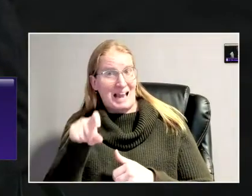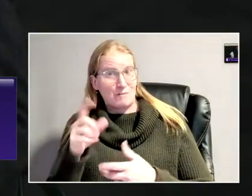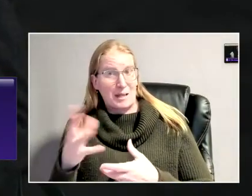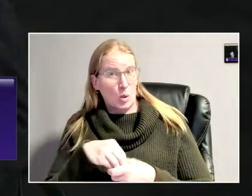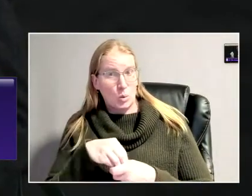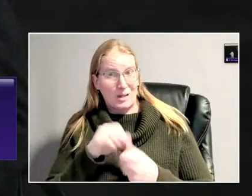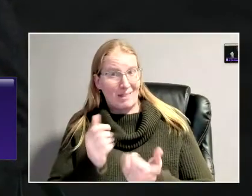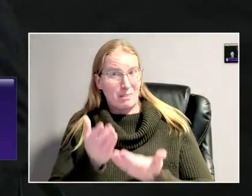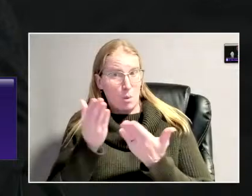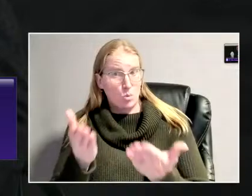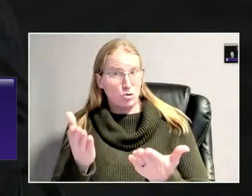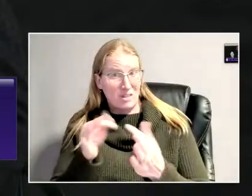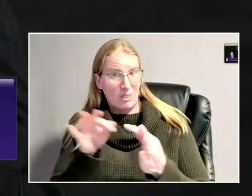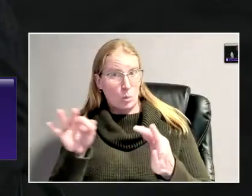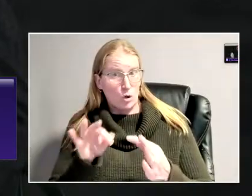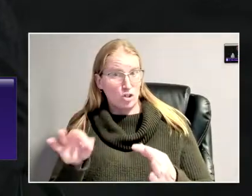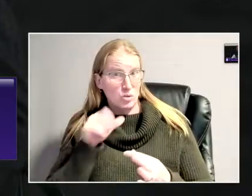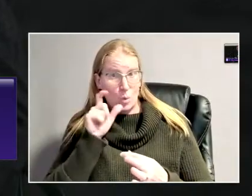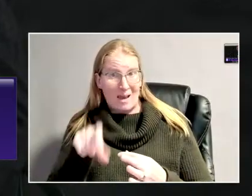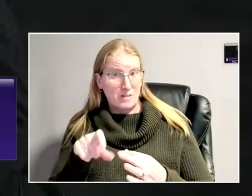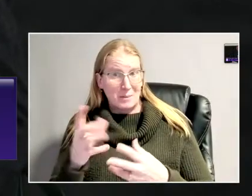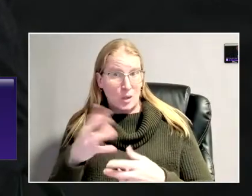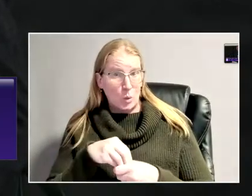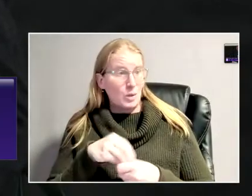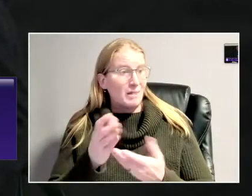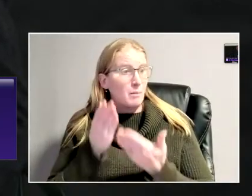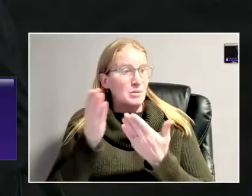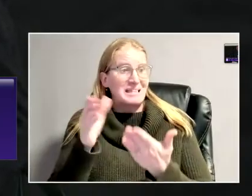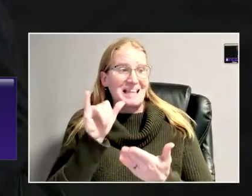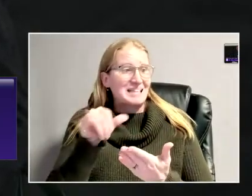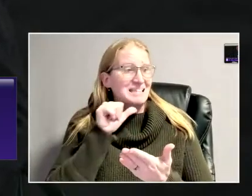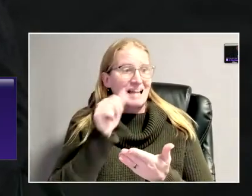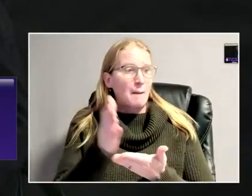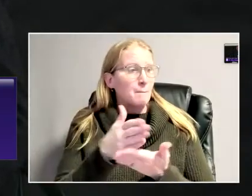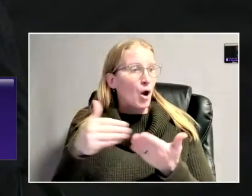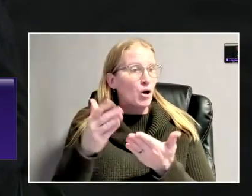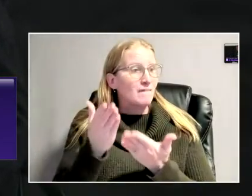motion um it's not part of the motion that's why I'm in